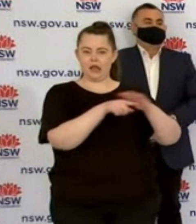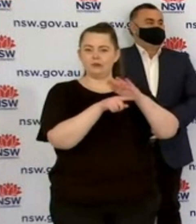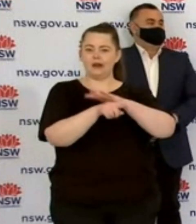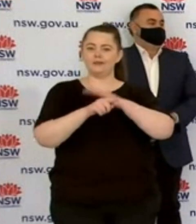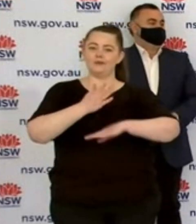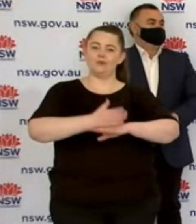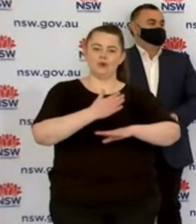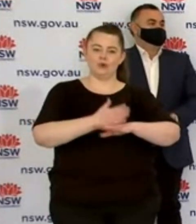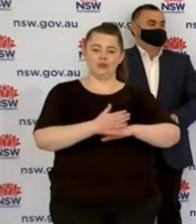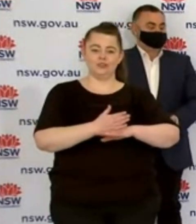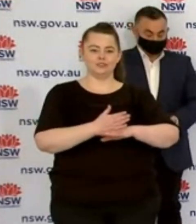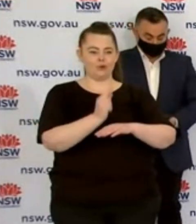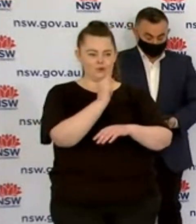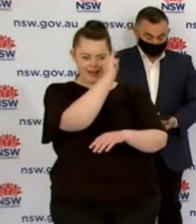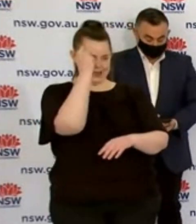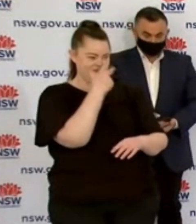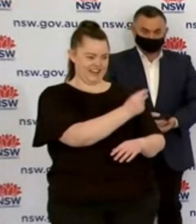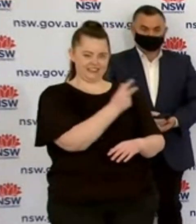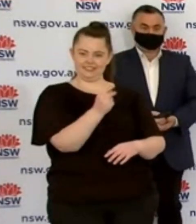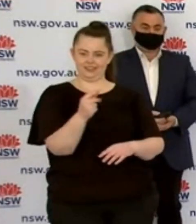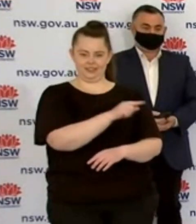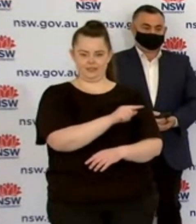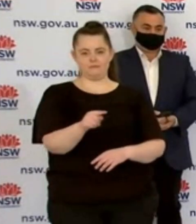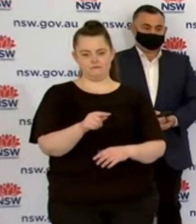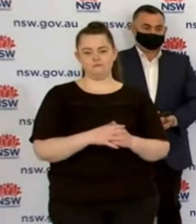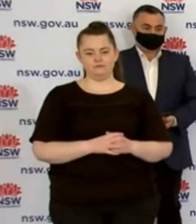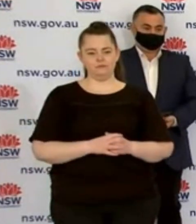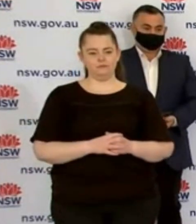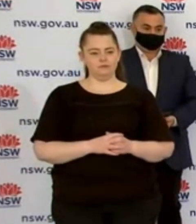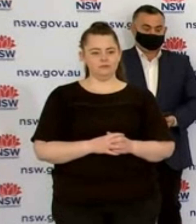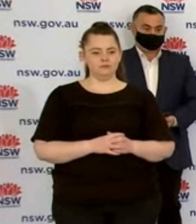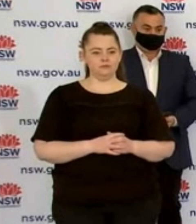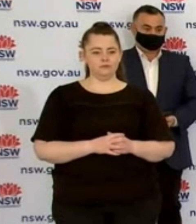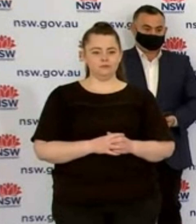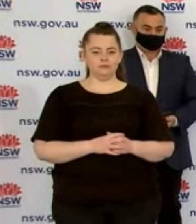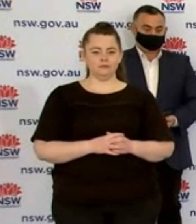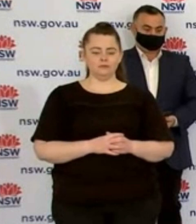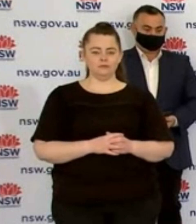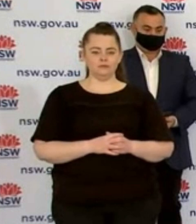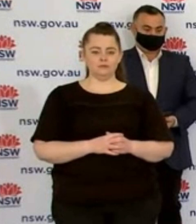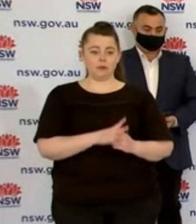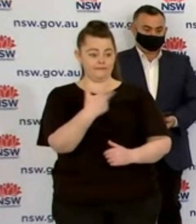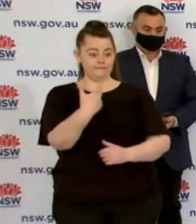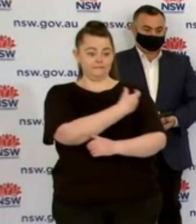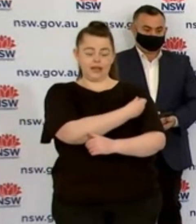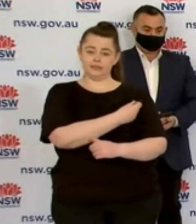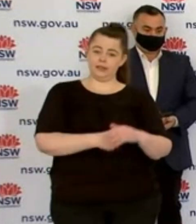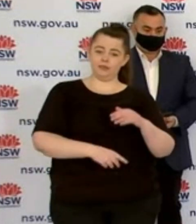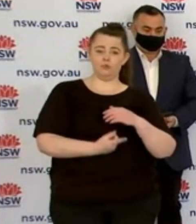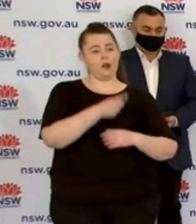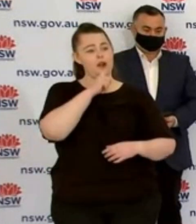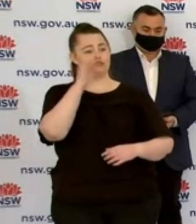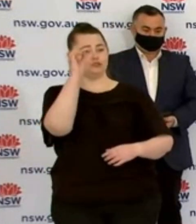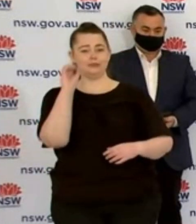possible. But there is no silver bullet, and vaccination is not a silver bullet. It's a tool.